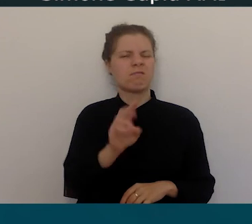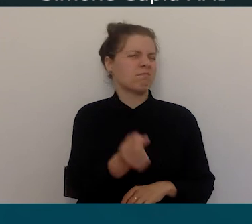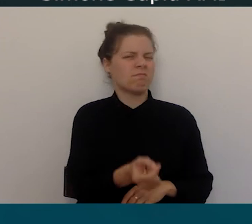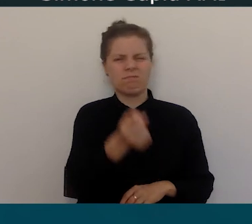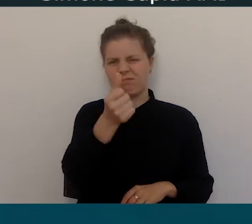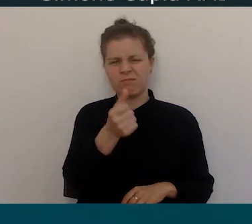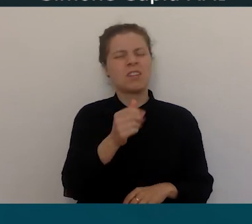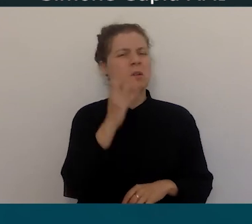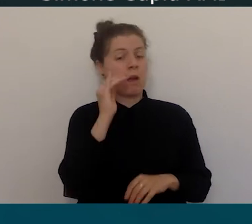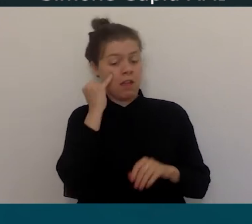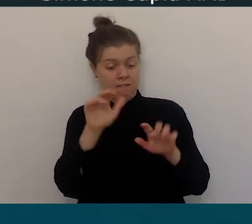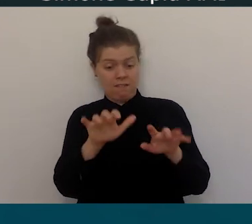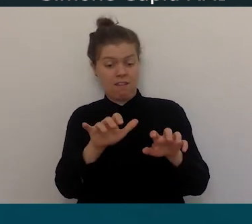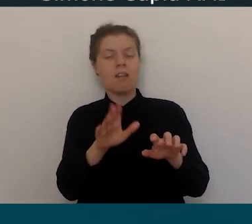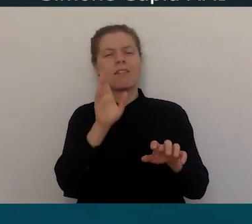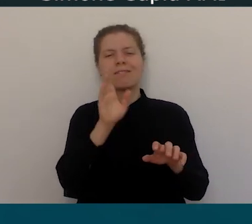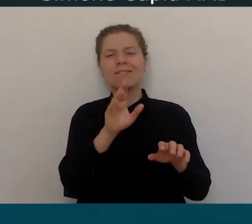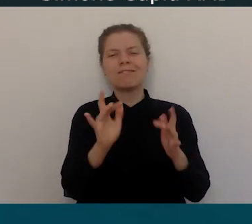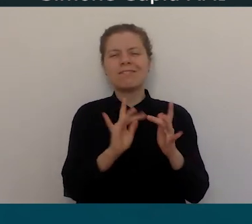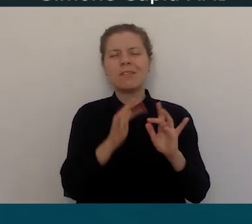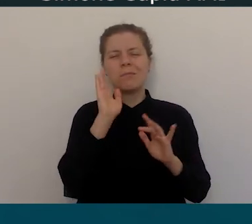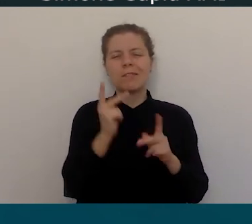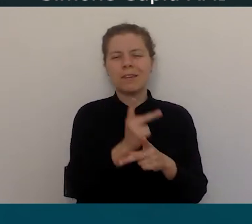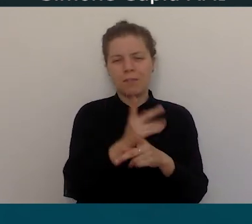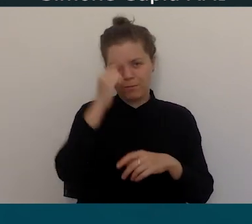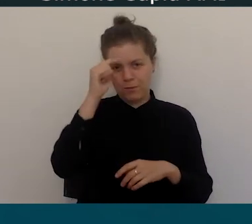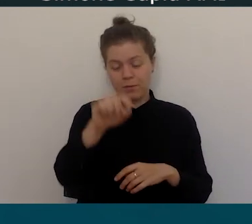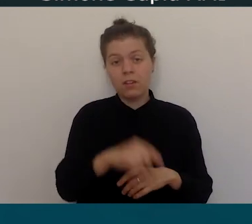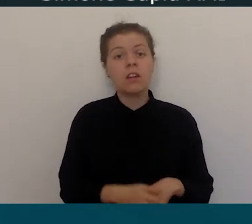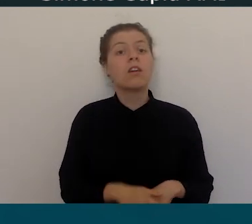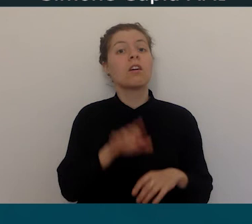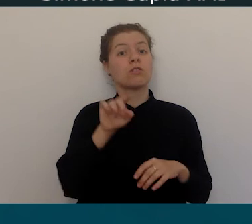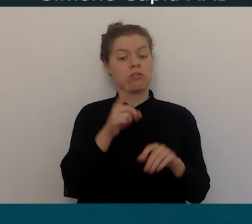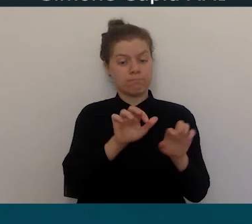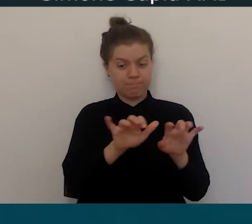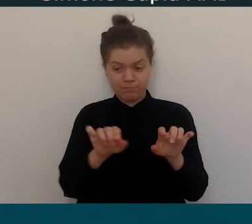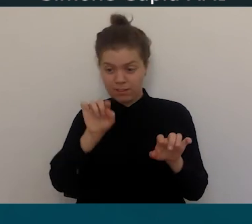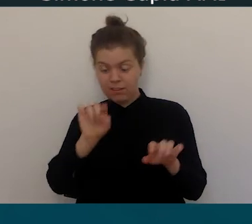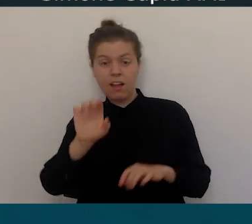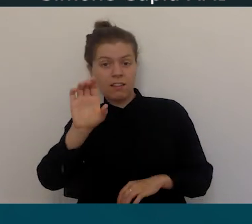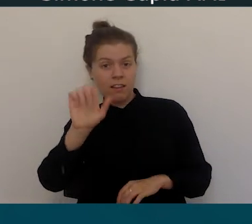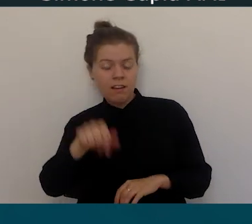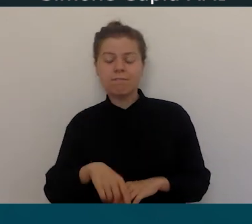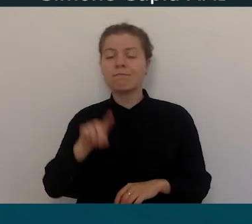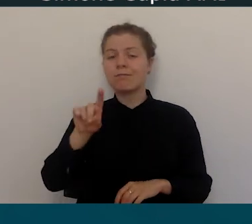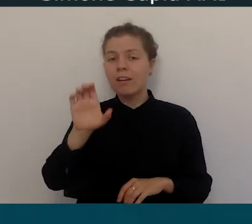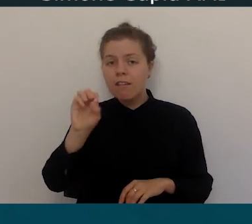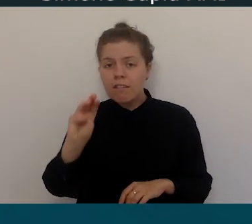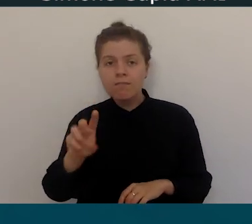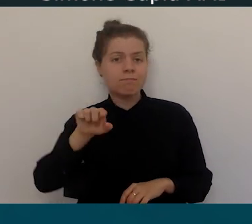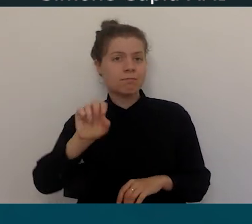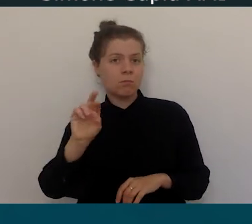in for you. Just put in what it is that you need to put in and leave it at the .ca, the .com, the